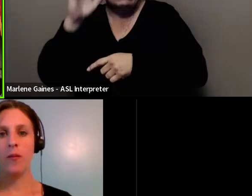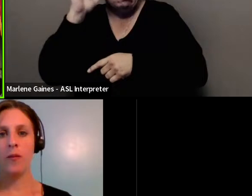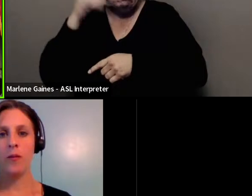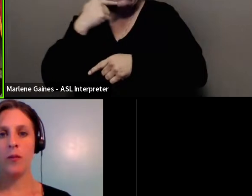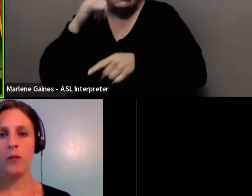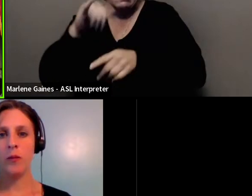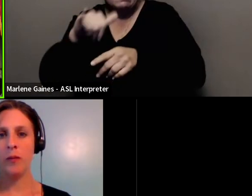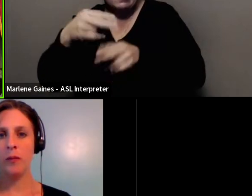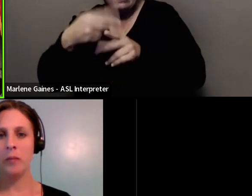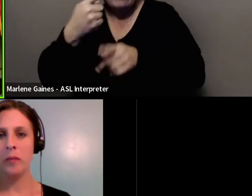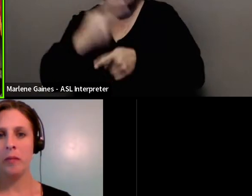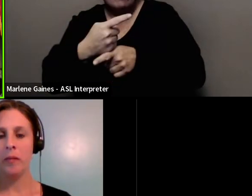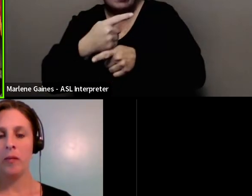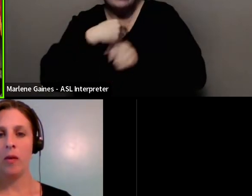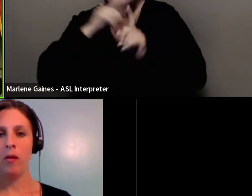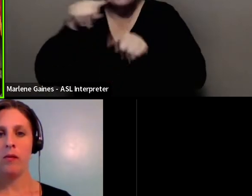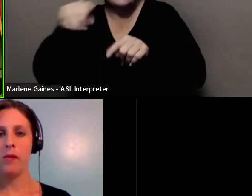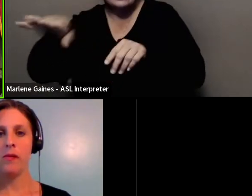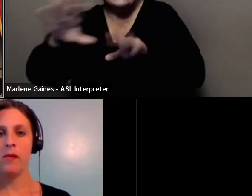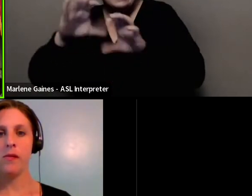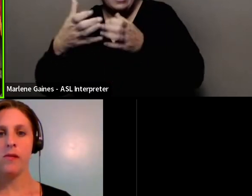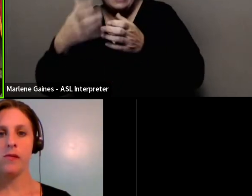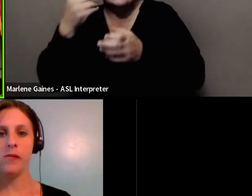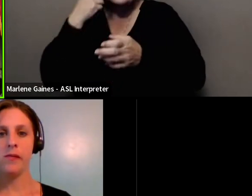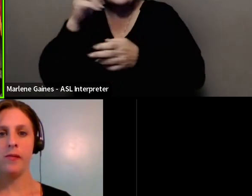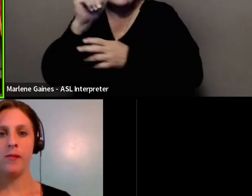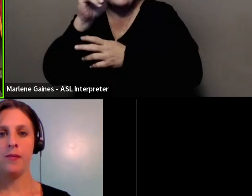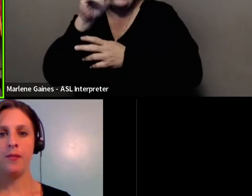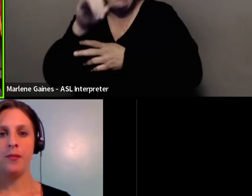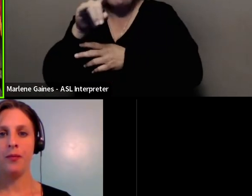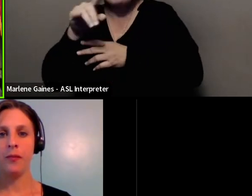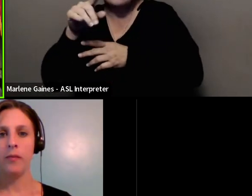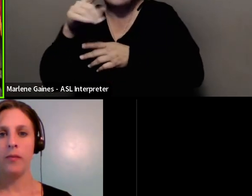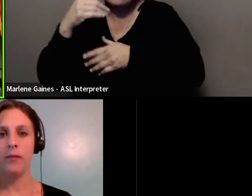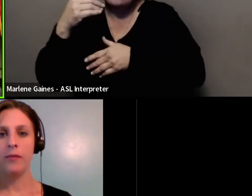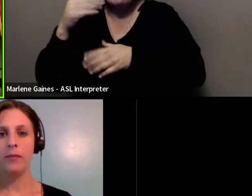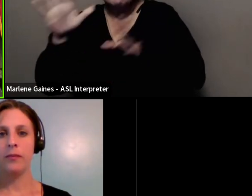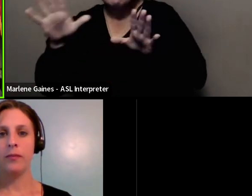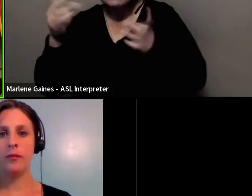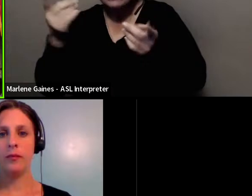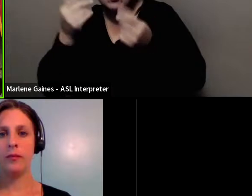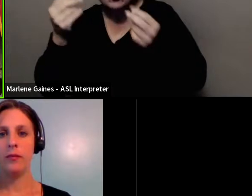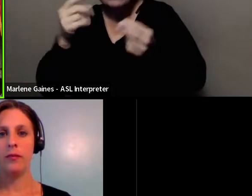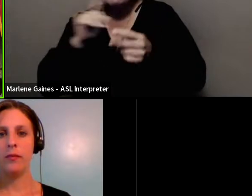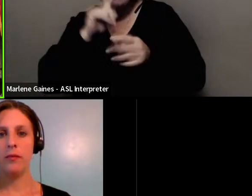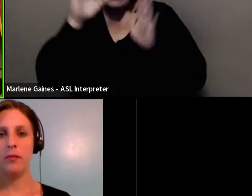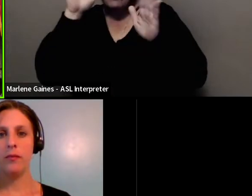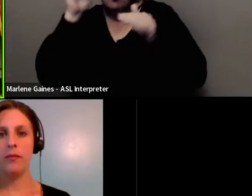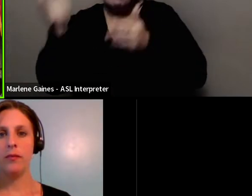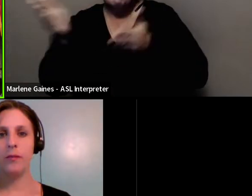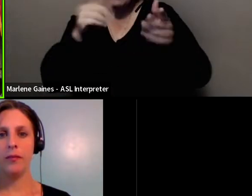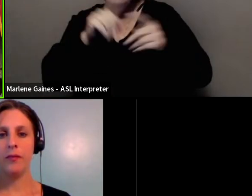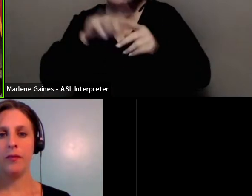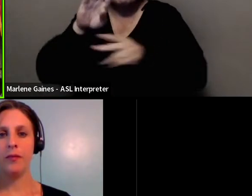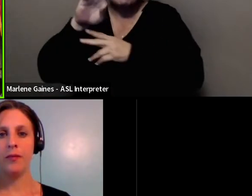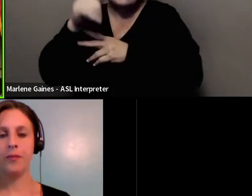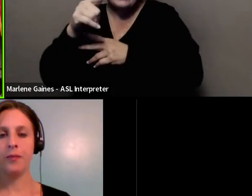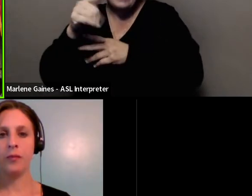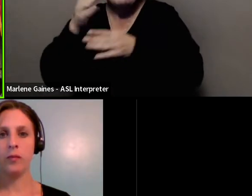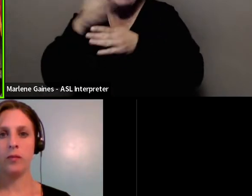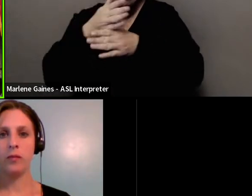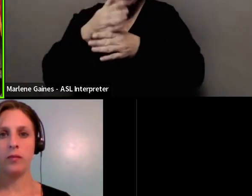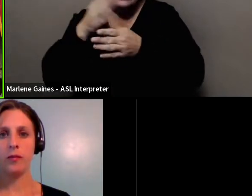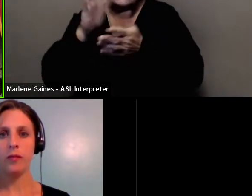that right. We went into his class and we got to see AVID in action. And I really am hoping to bring it to Burlingame Intermediate School. And I